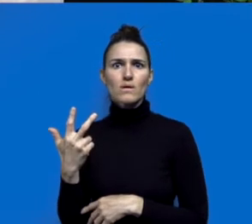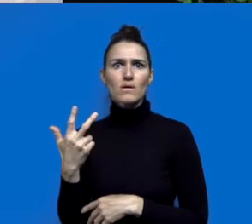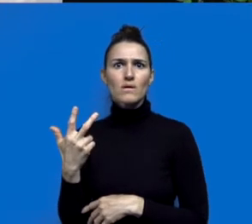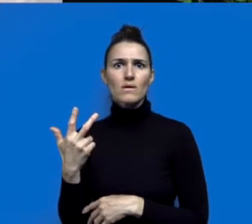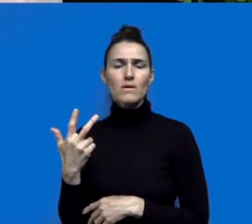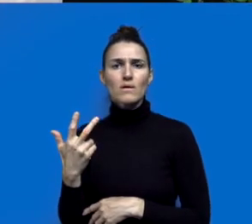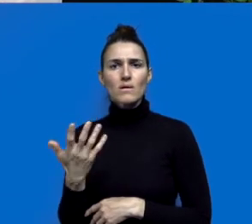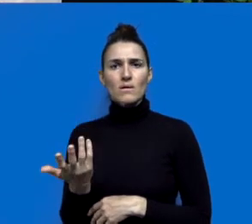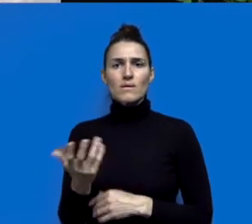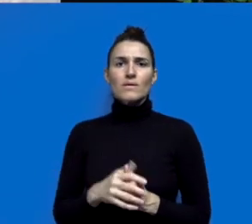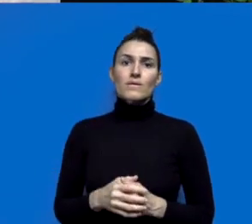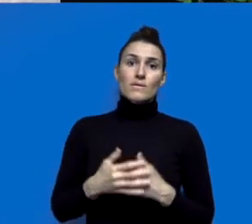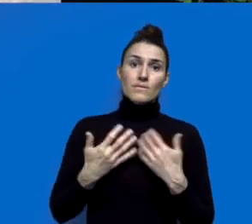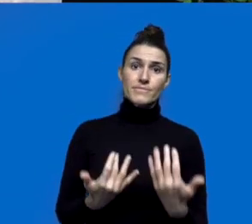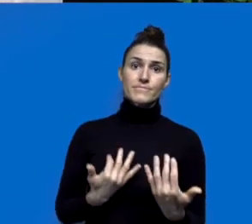So she'd wait,